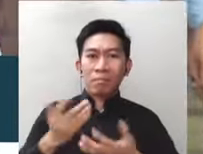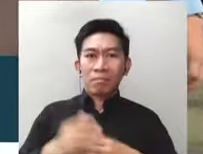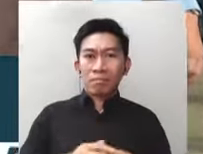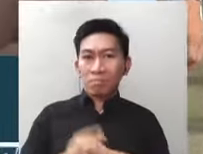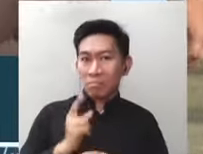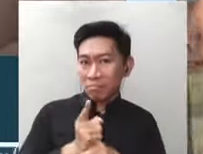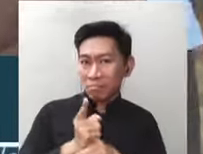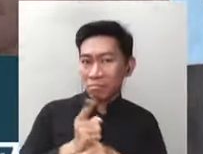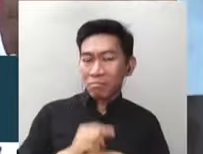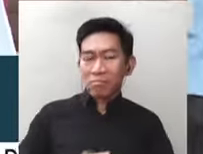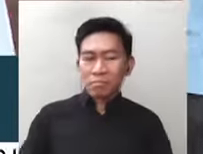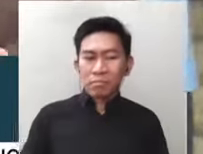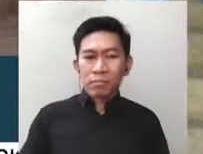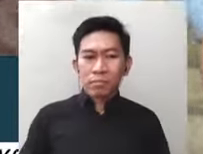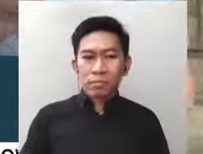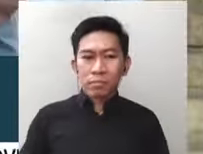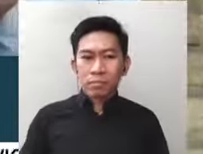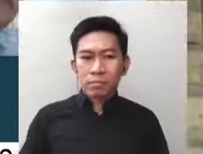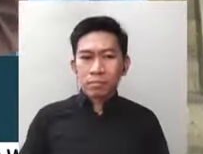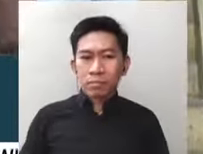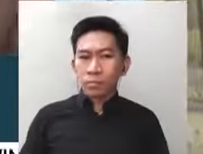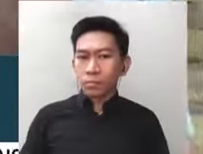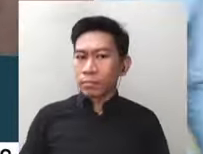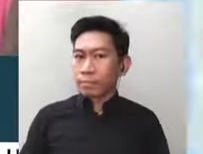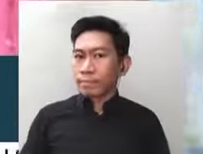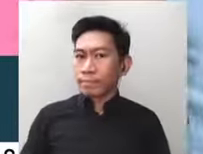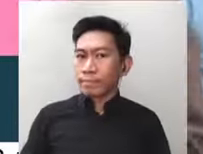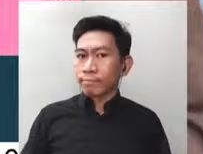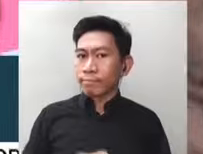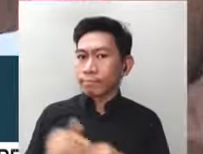Yes, Attorney Lavinia, go ahead.